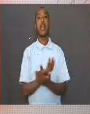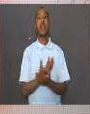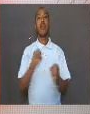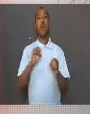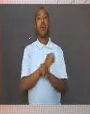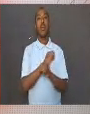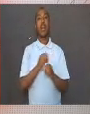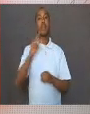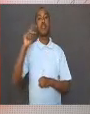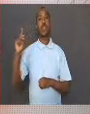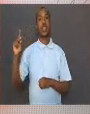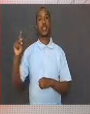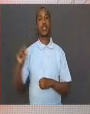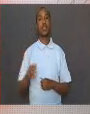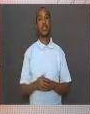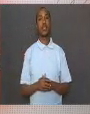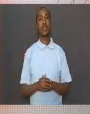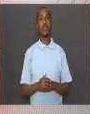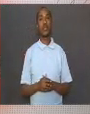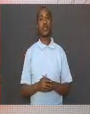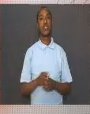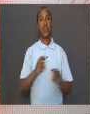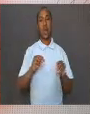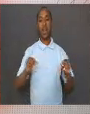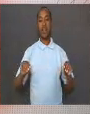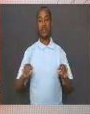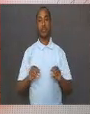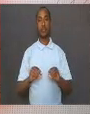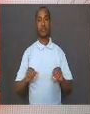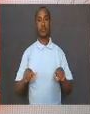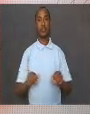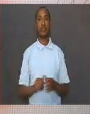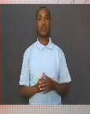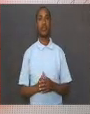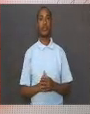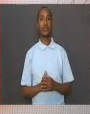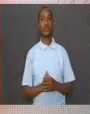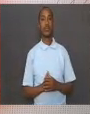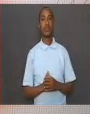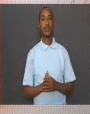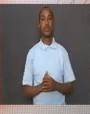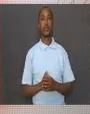a new organic product, soil.